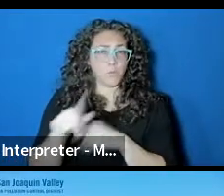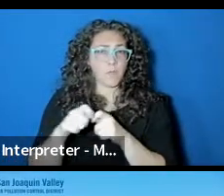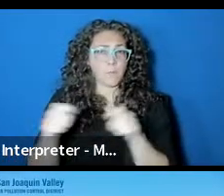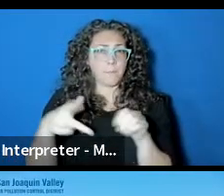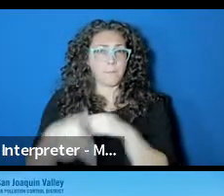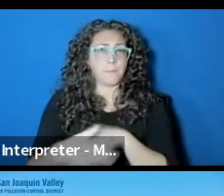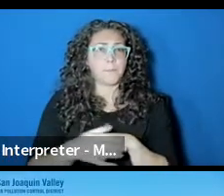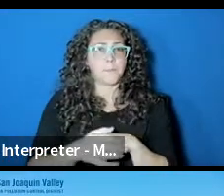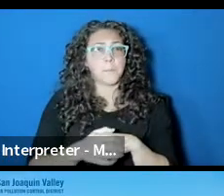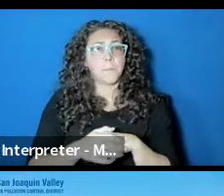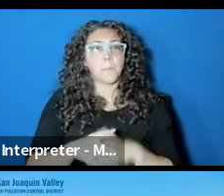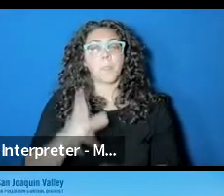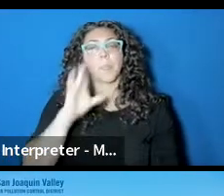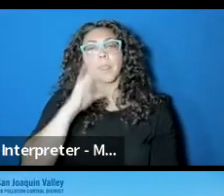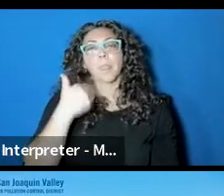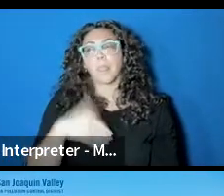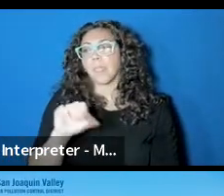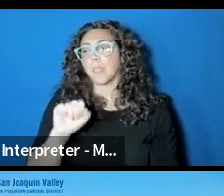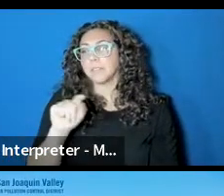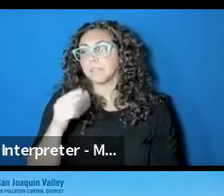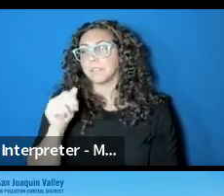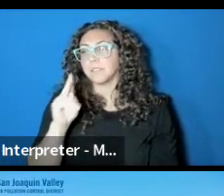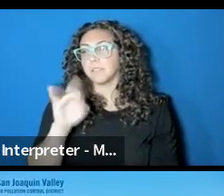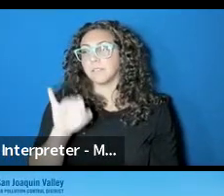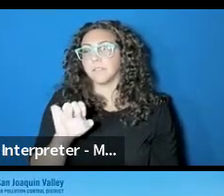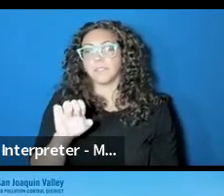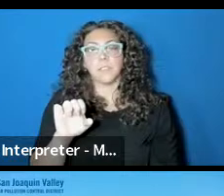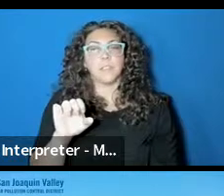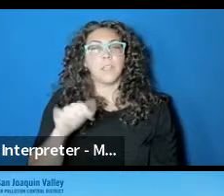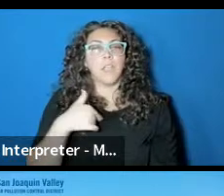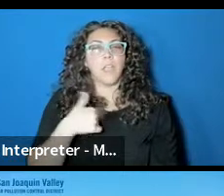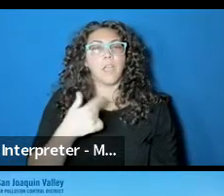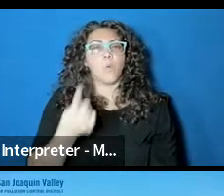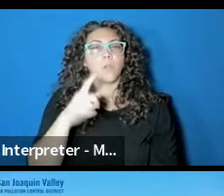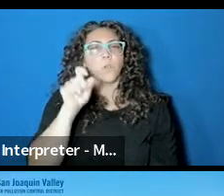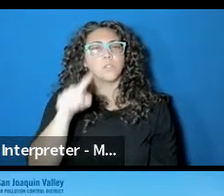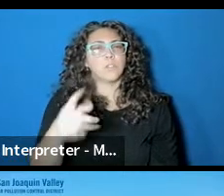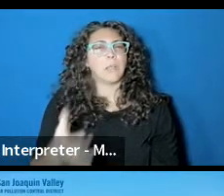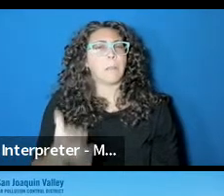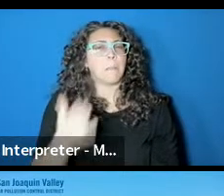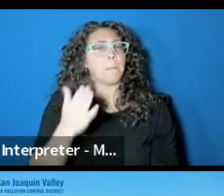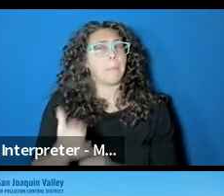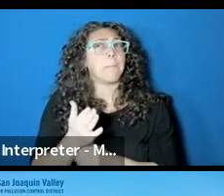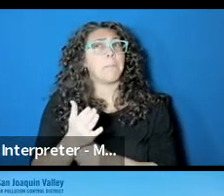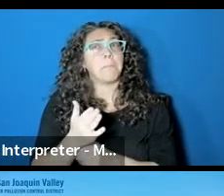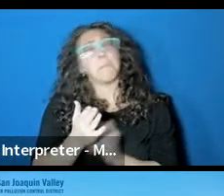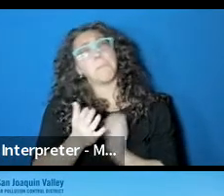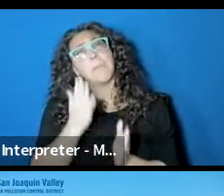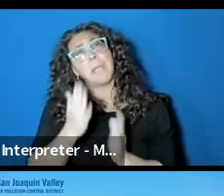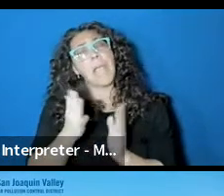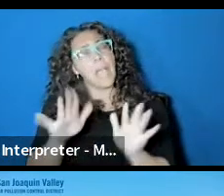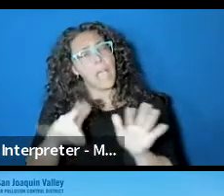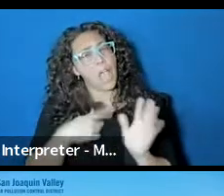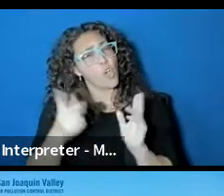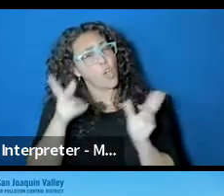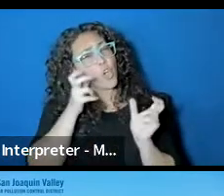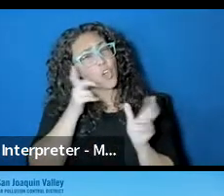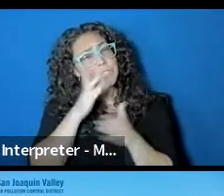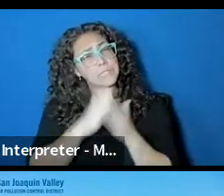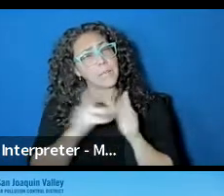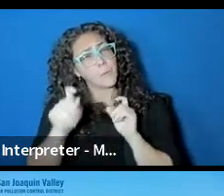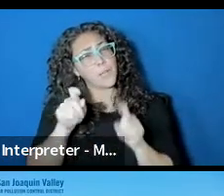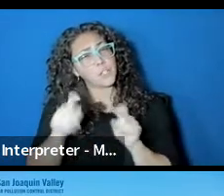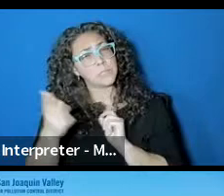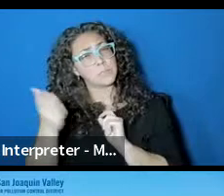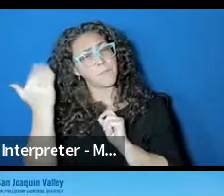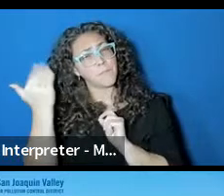Stephanie. Yeah, thanks, Laura. I do have a question, which I think actually hopefully can highlight a couple of questions that I maybe heard earlier in this meeting, but also